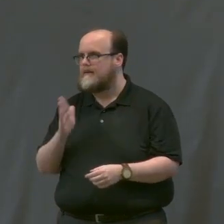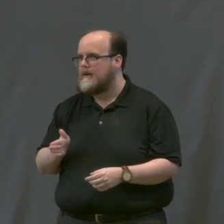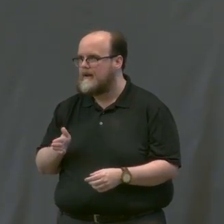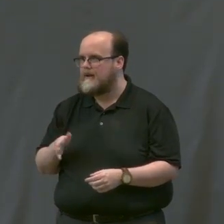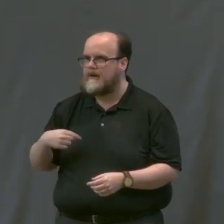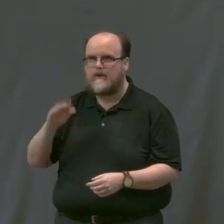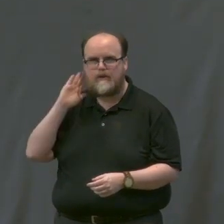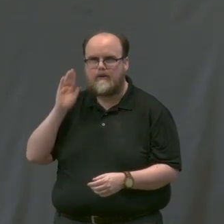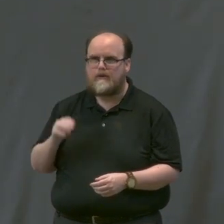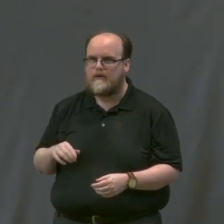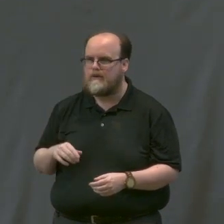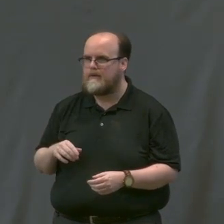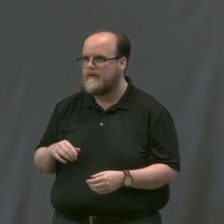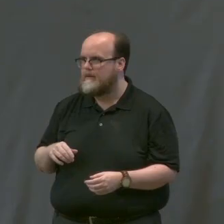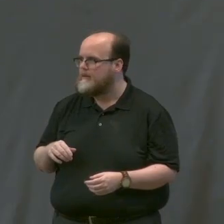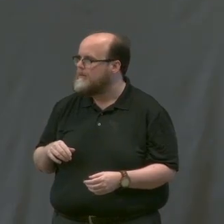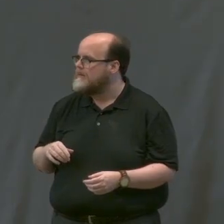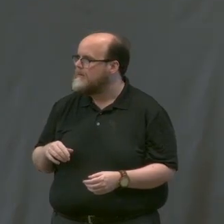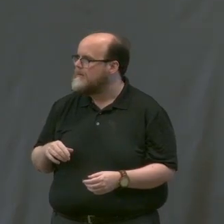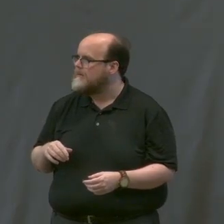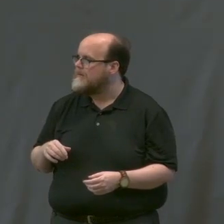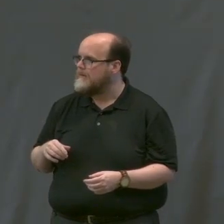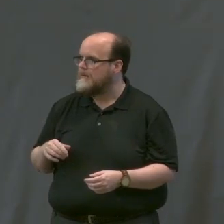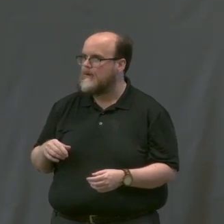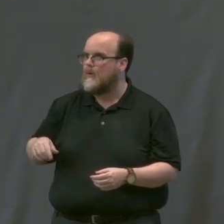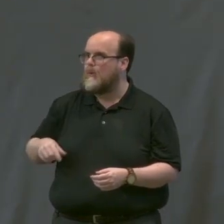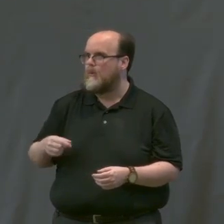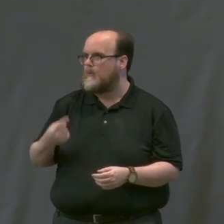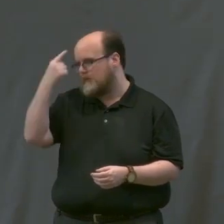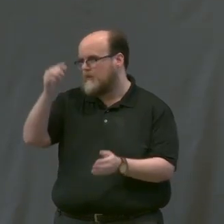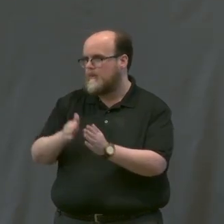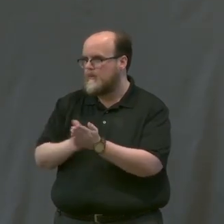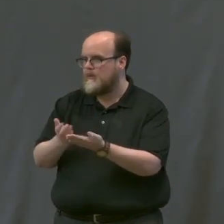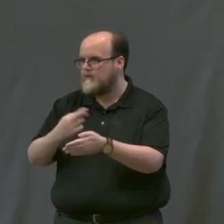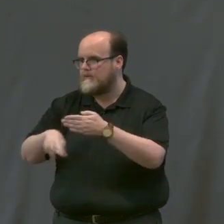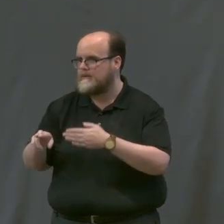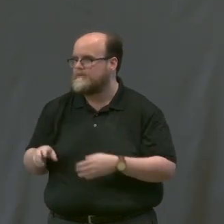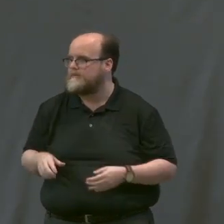I ever heard it referred to strictly for the book of Revelation.